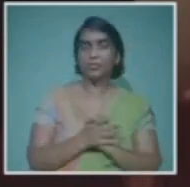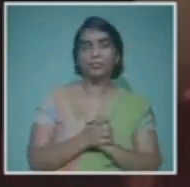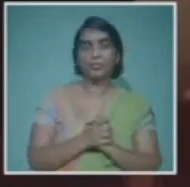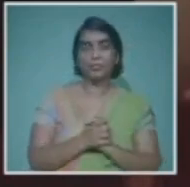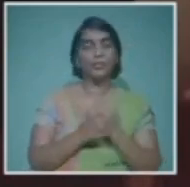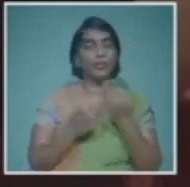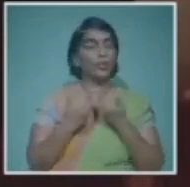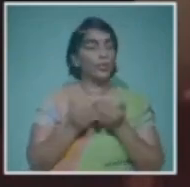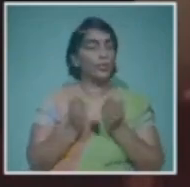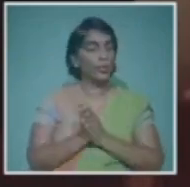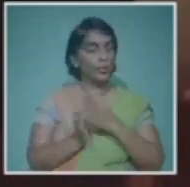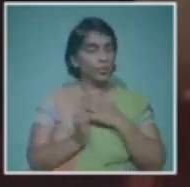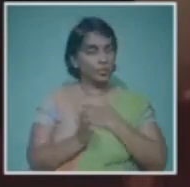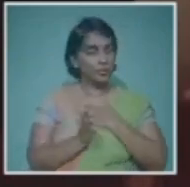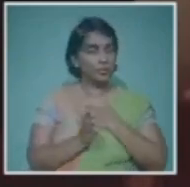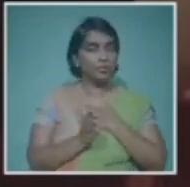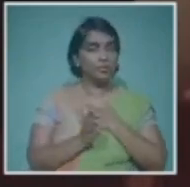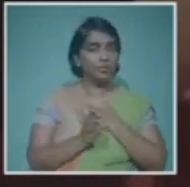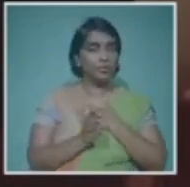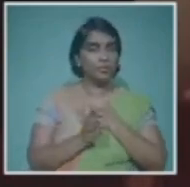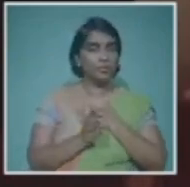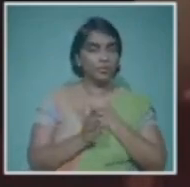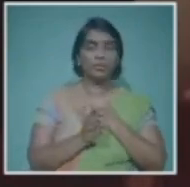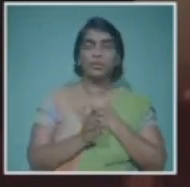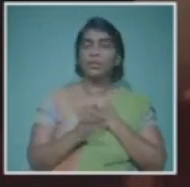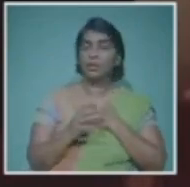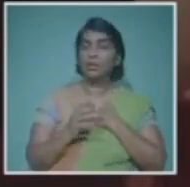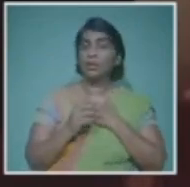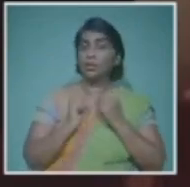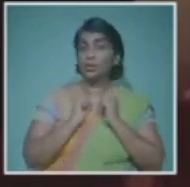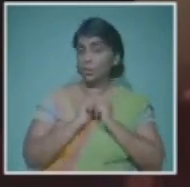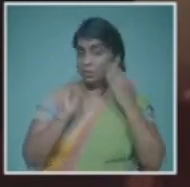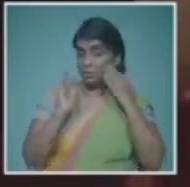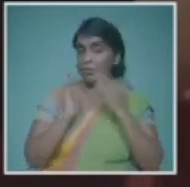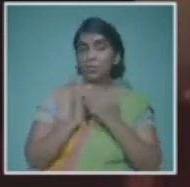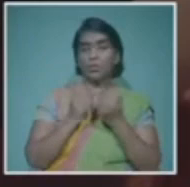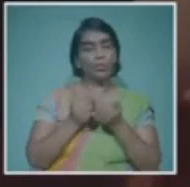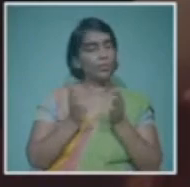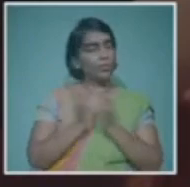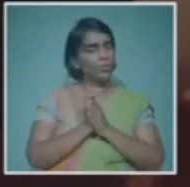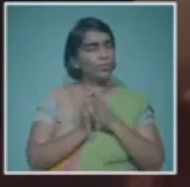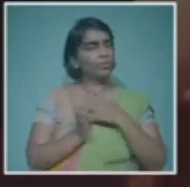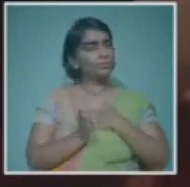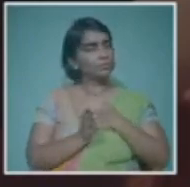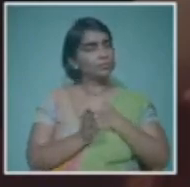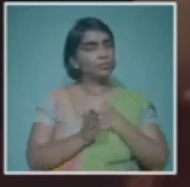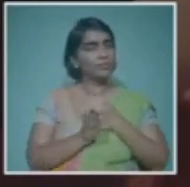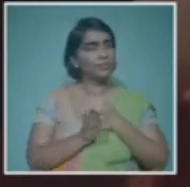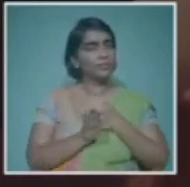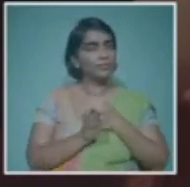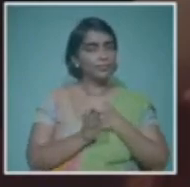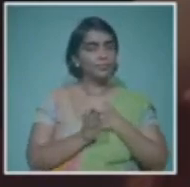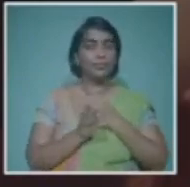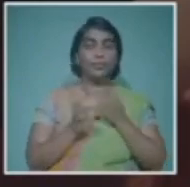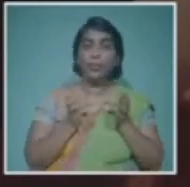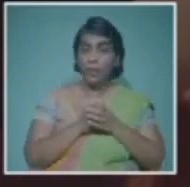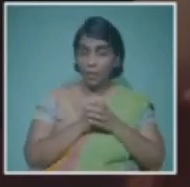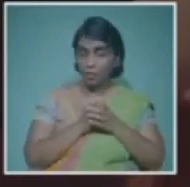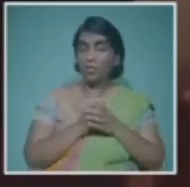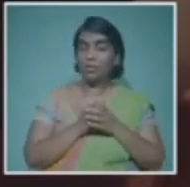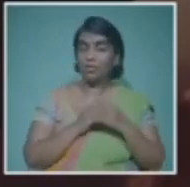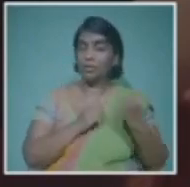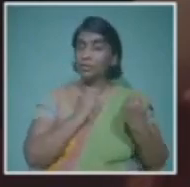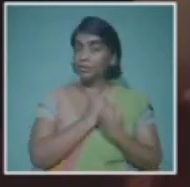containment, even the esteemed followers of his own party. Each man must decide for